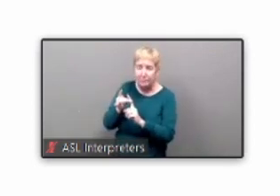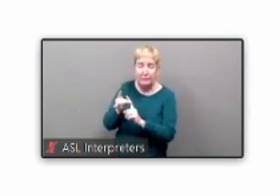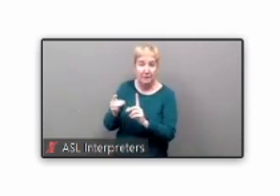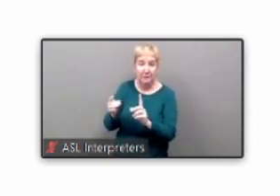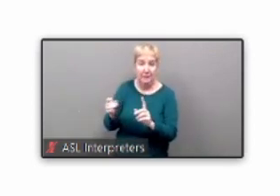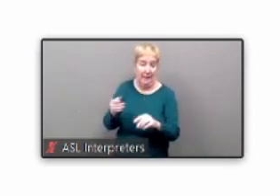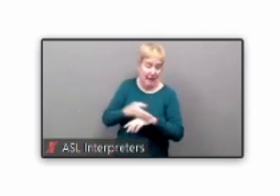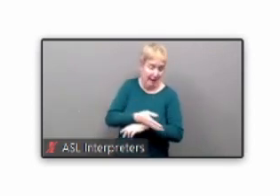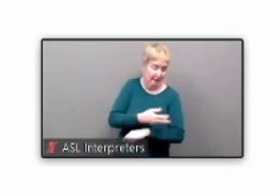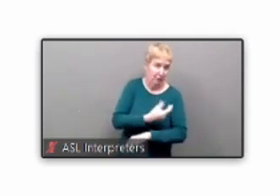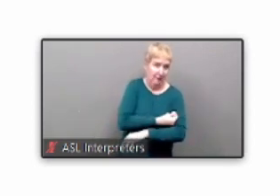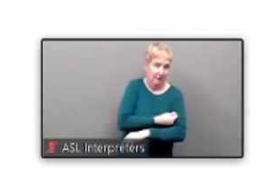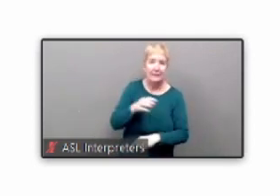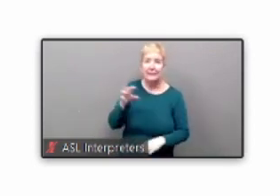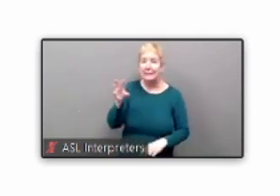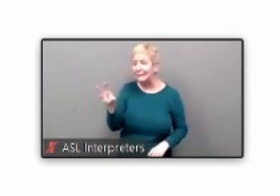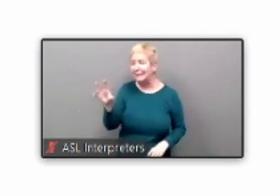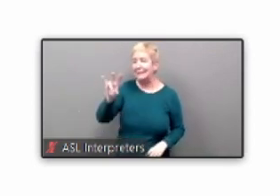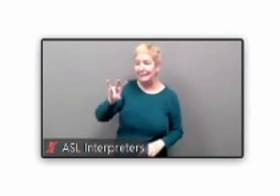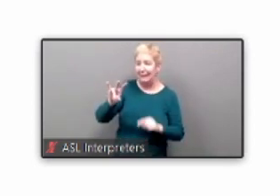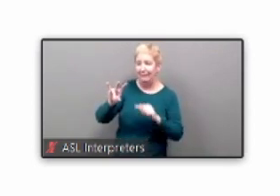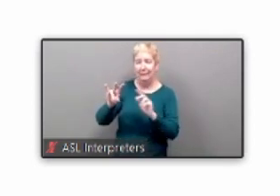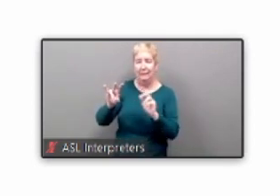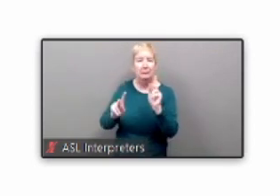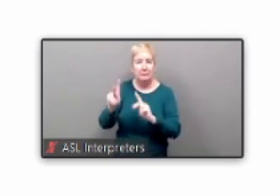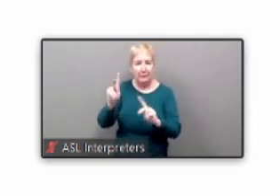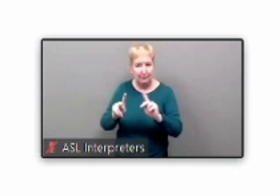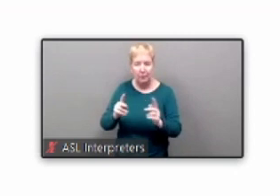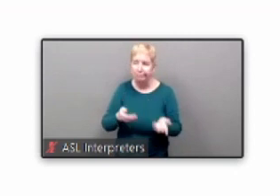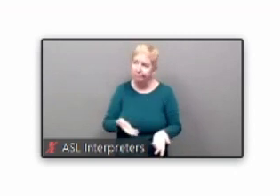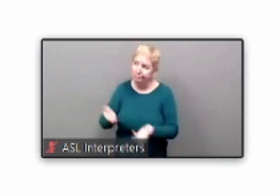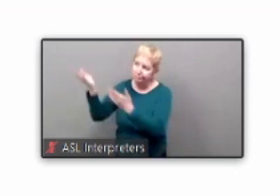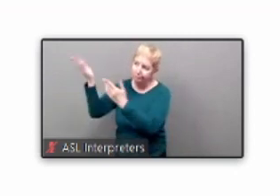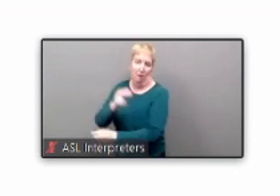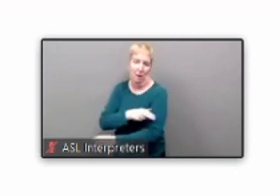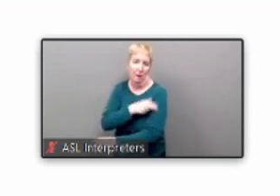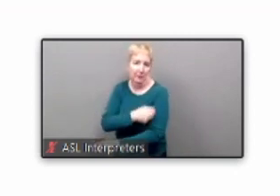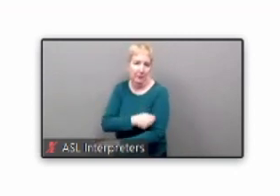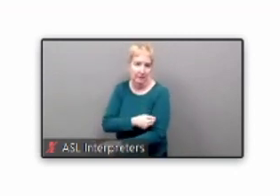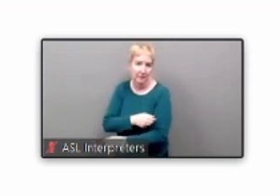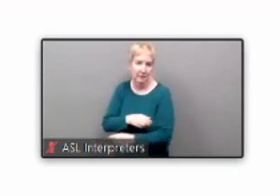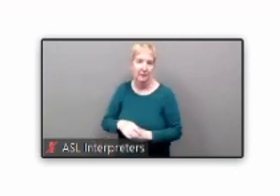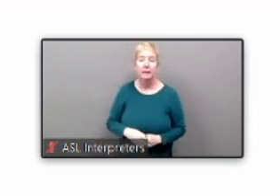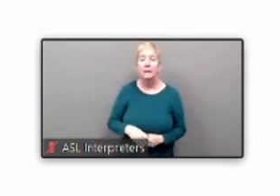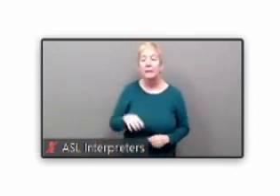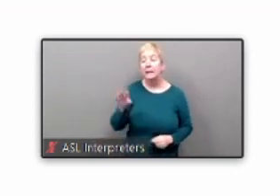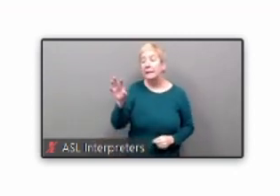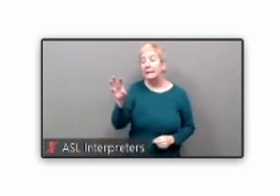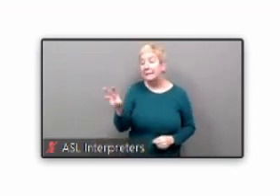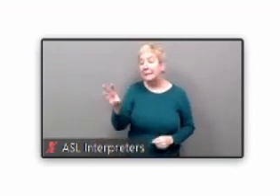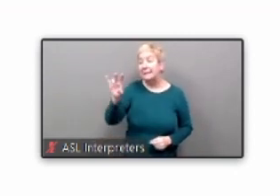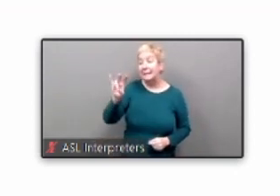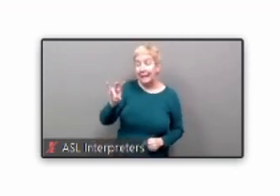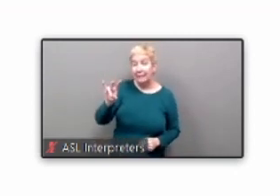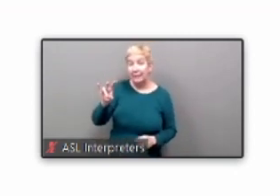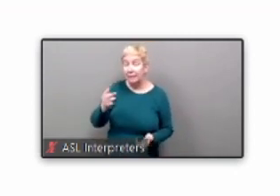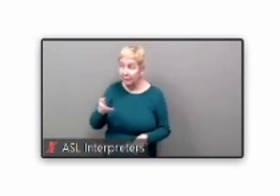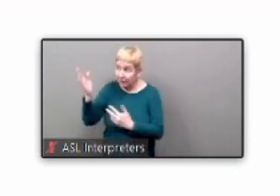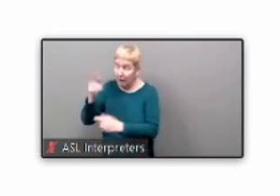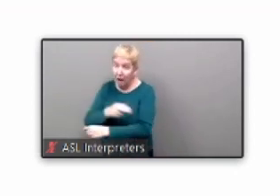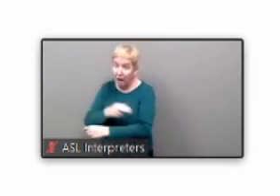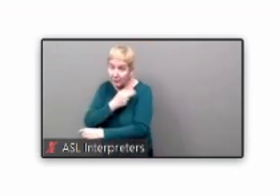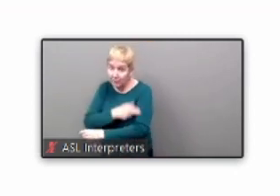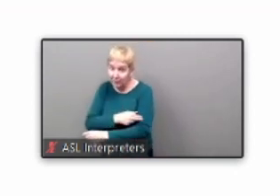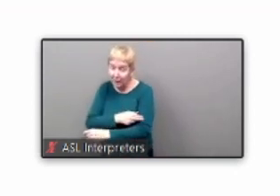identified, 67 persons were hospitalized. Of those 67 hospitalized, upon